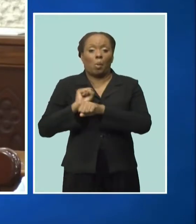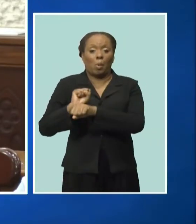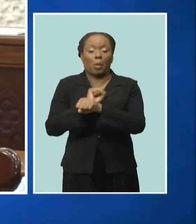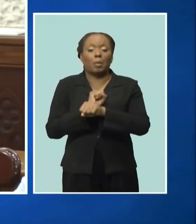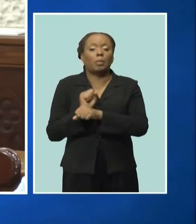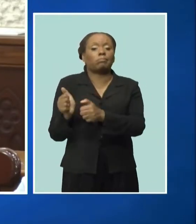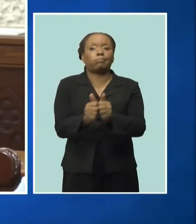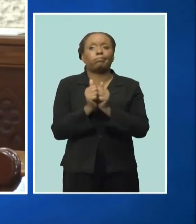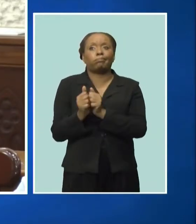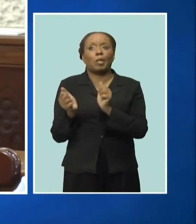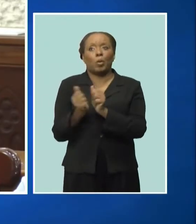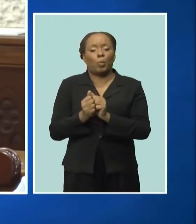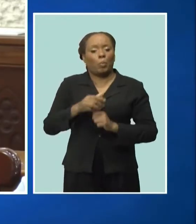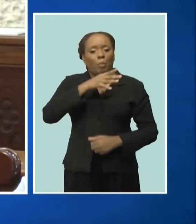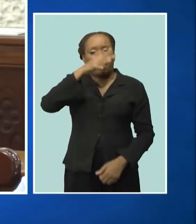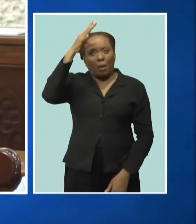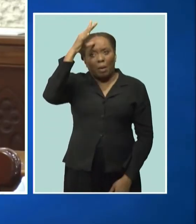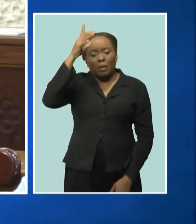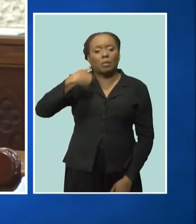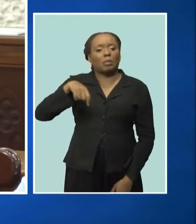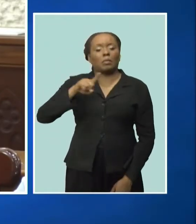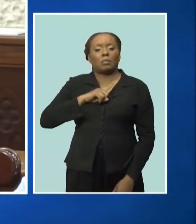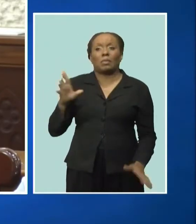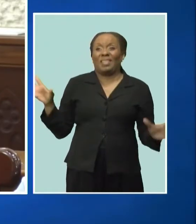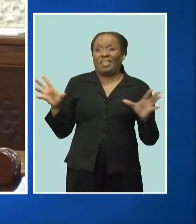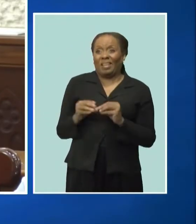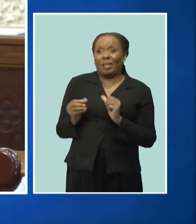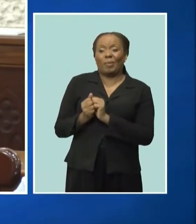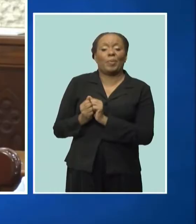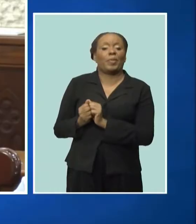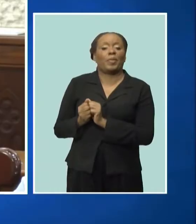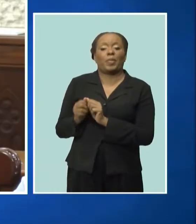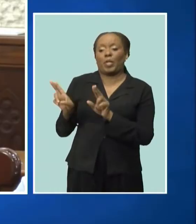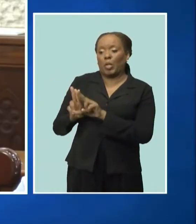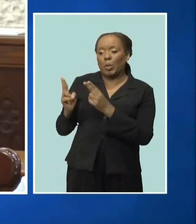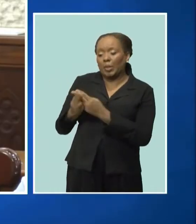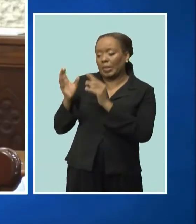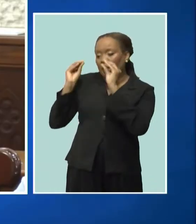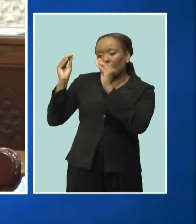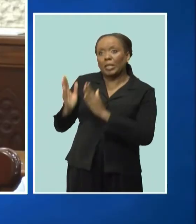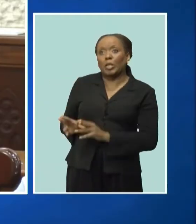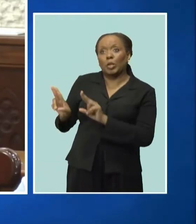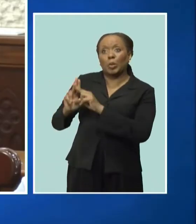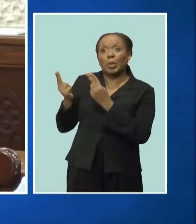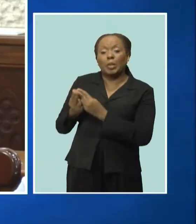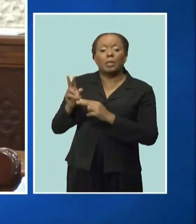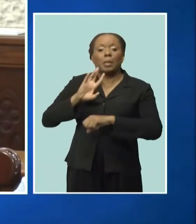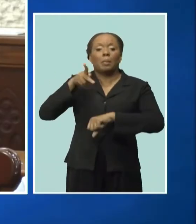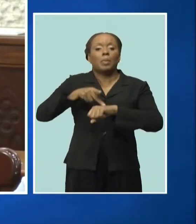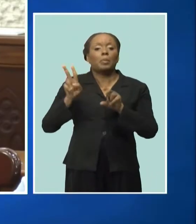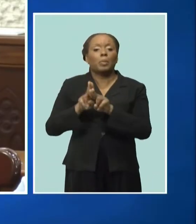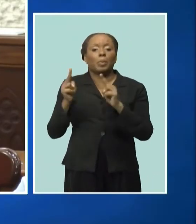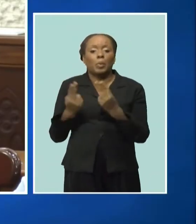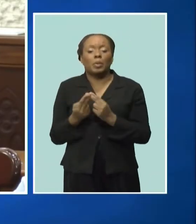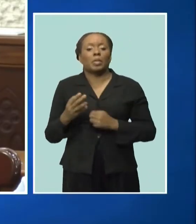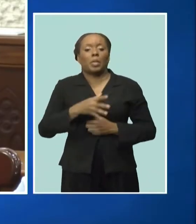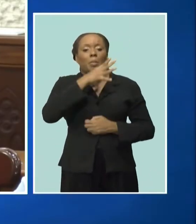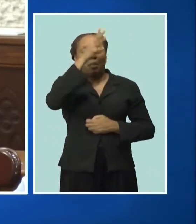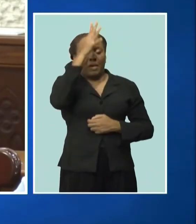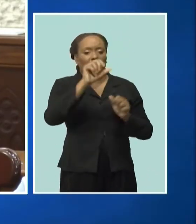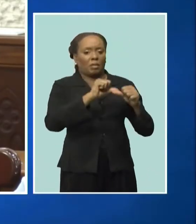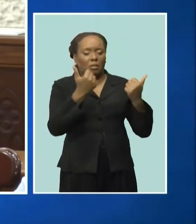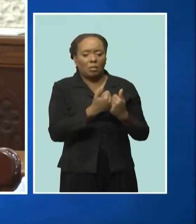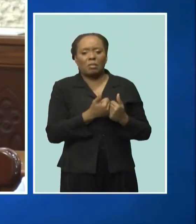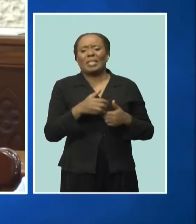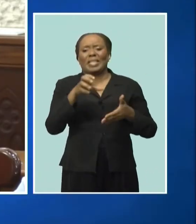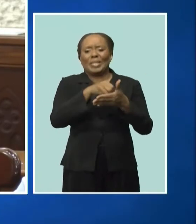have met with the unions, the teachers' unions, the principals' unions, and the Parents' Association, the